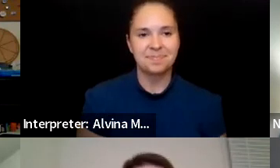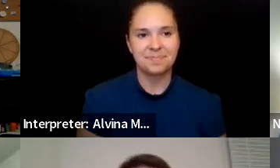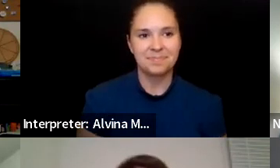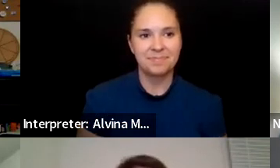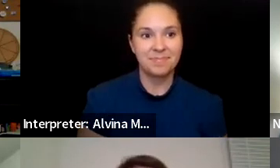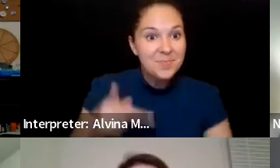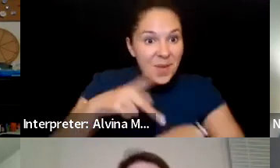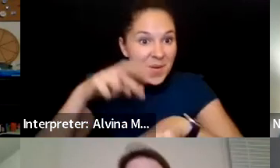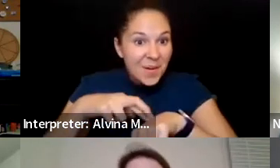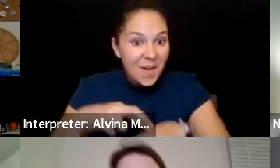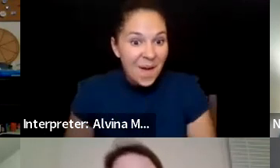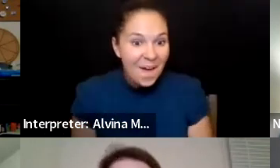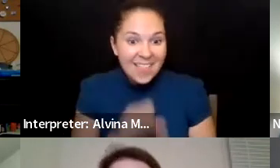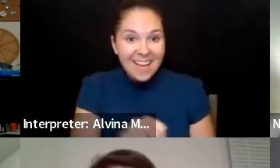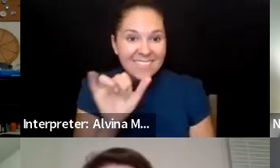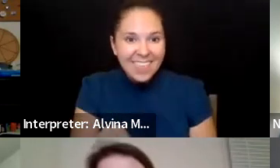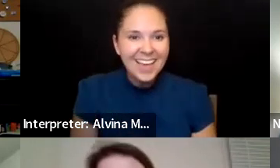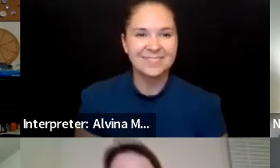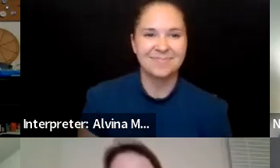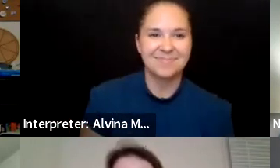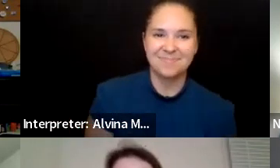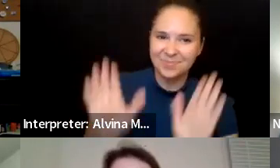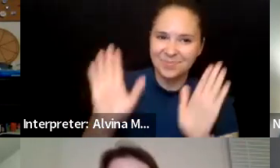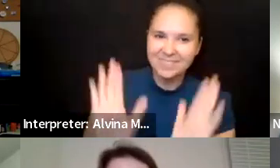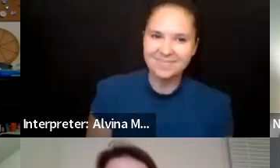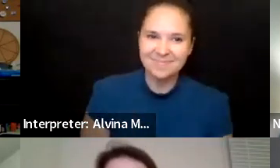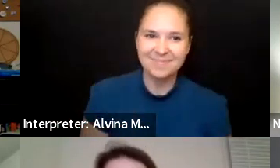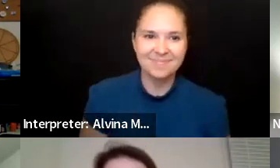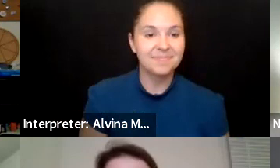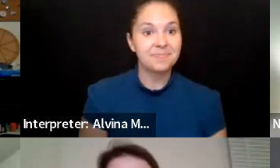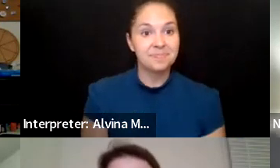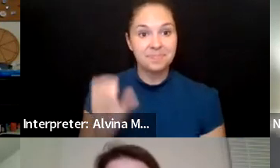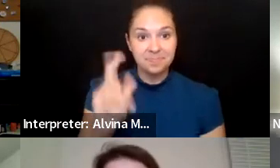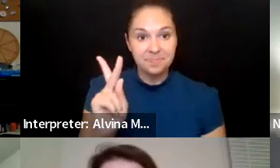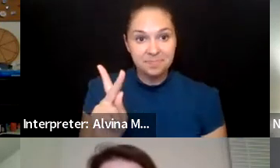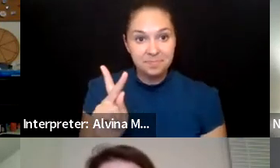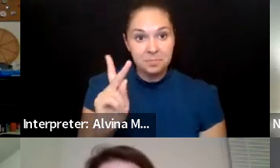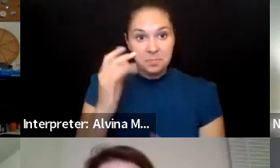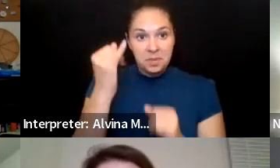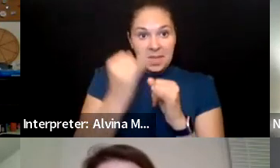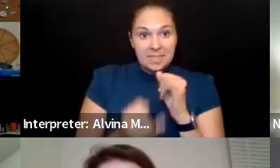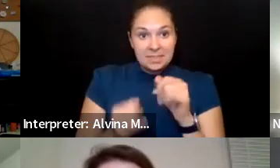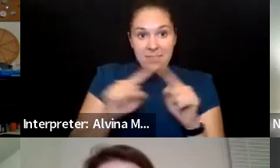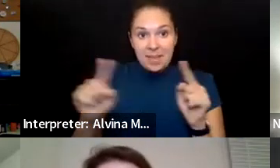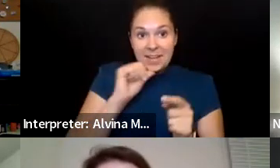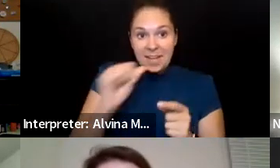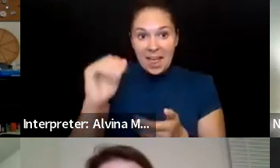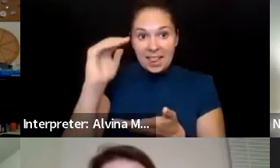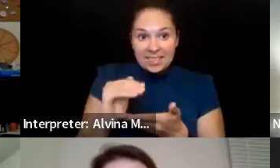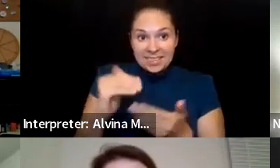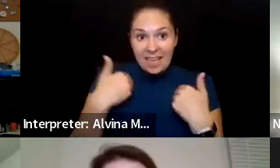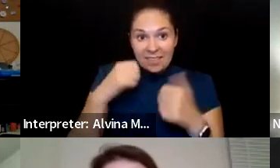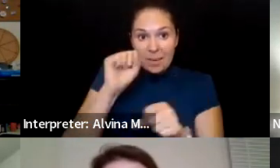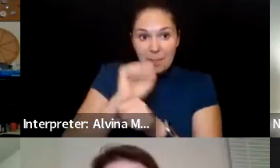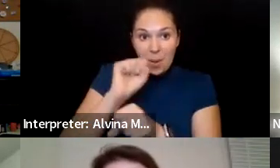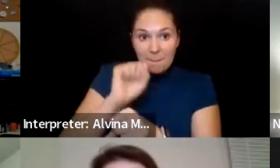Puerto Rico. I love it. Great. Okay. And then last but not least, we have the employment room